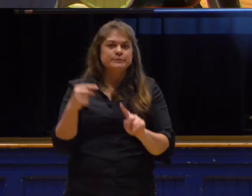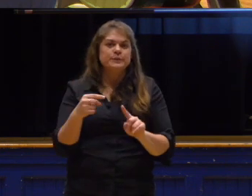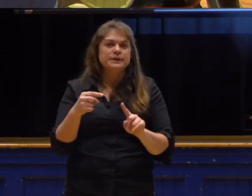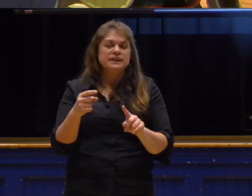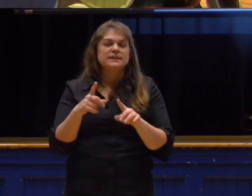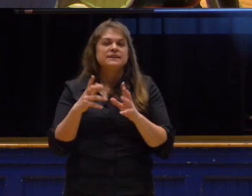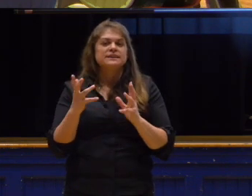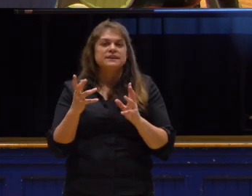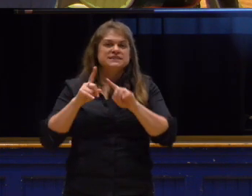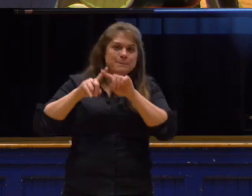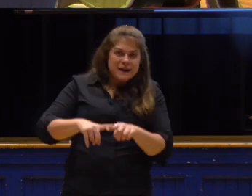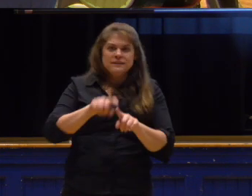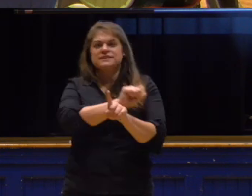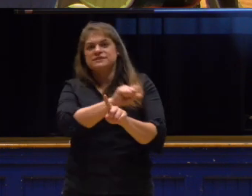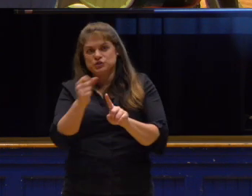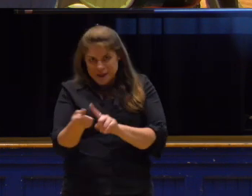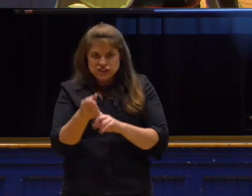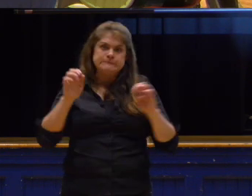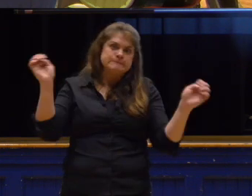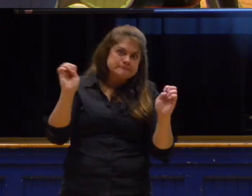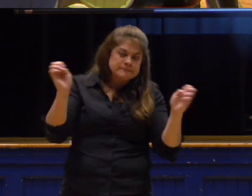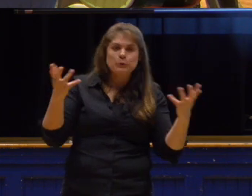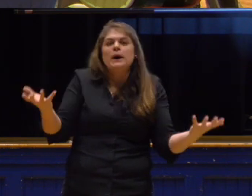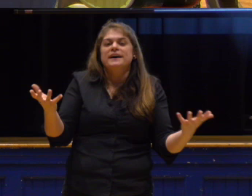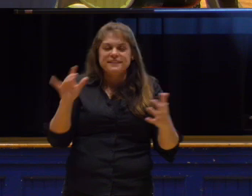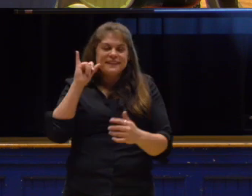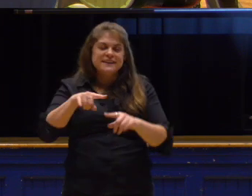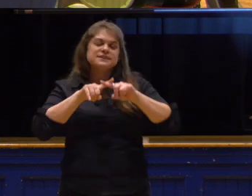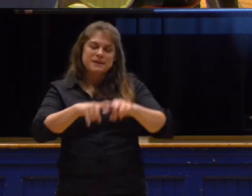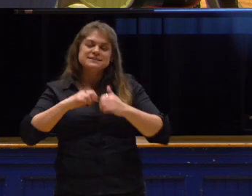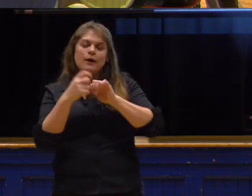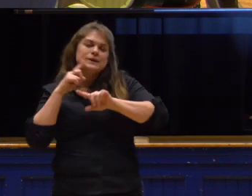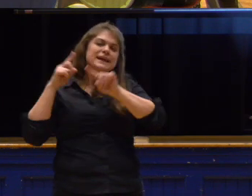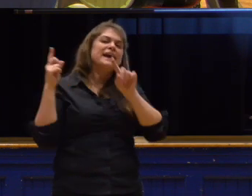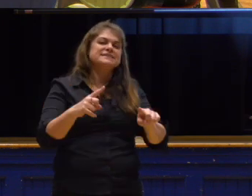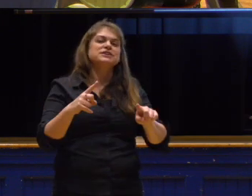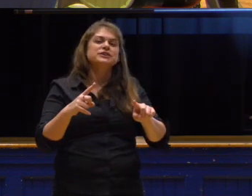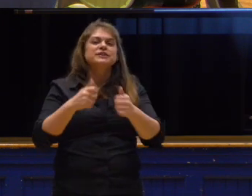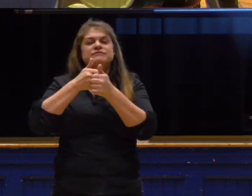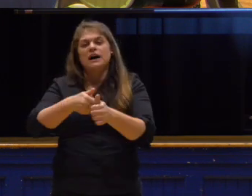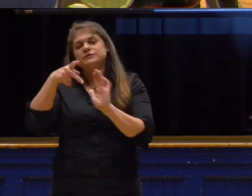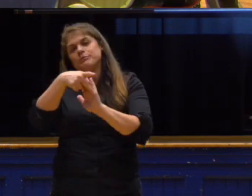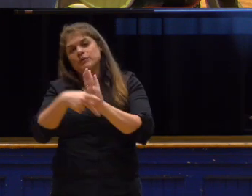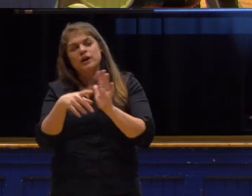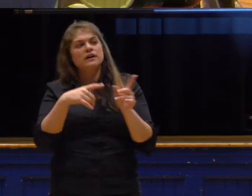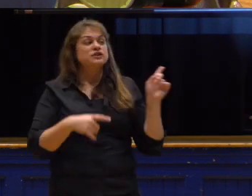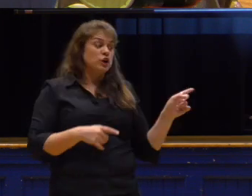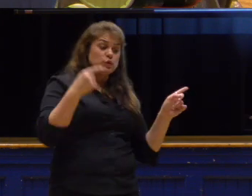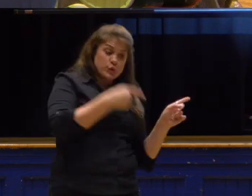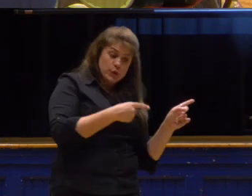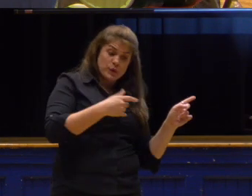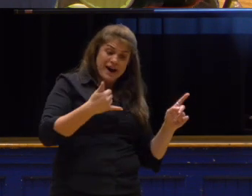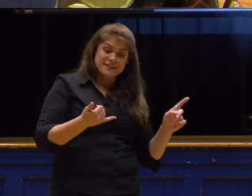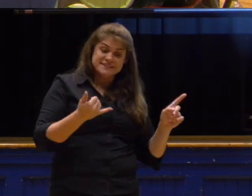point, depending on the issue that comes up, that determines the different protocol for how we would handle and mitigate that issue. Something you,